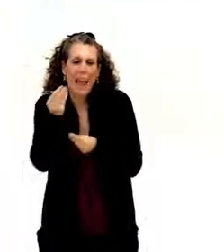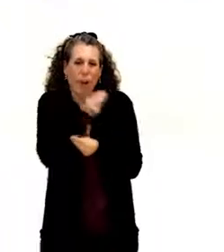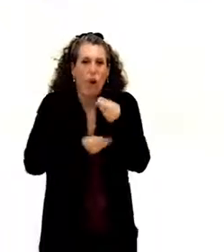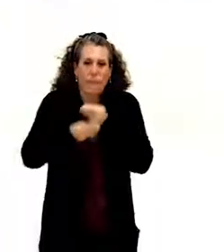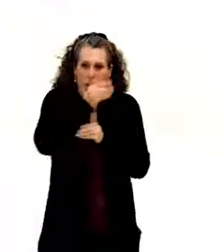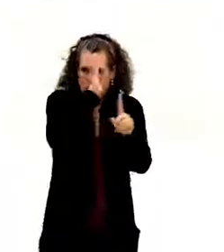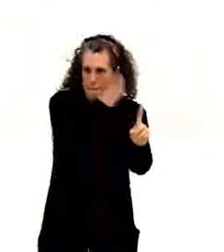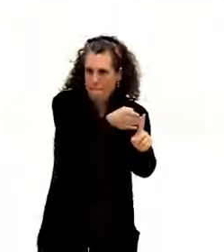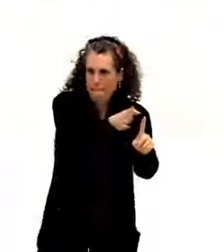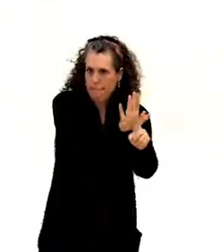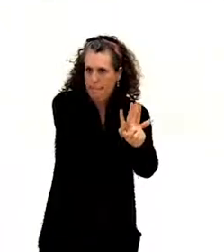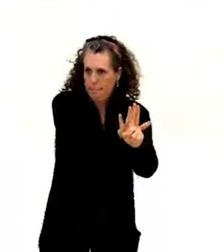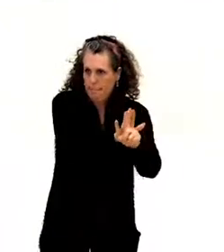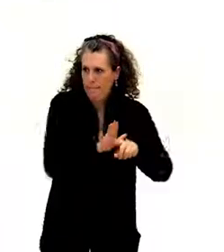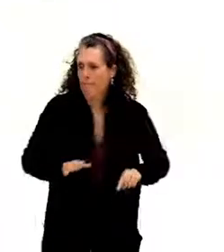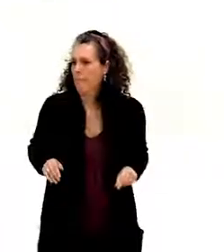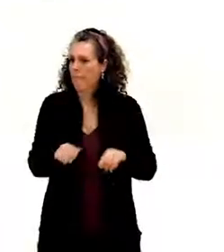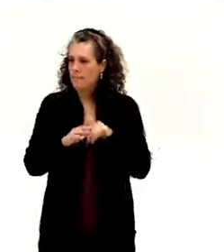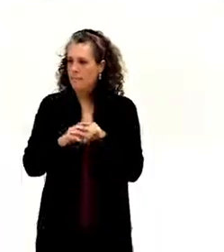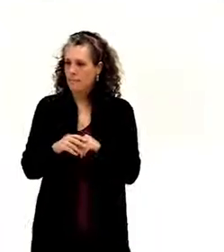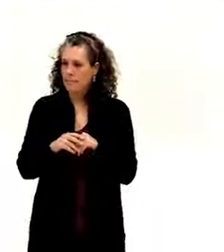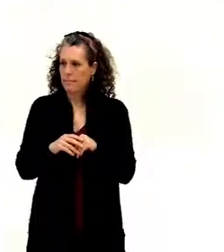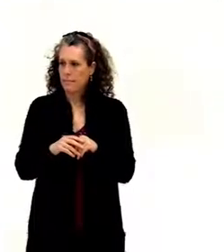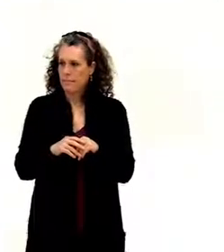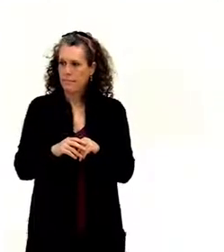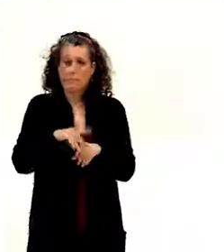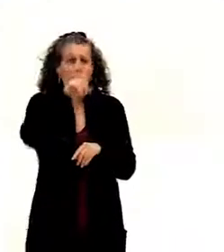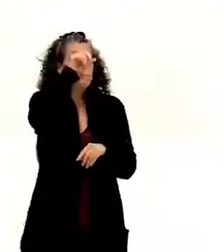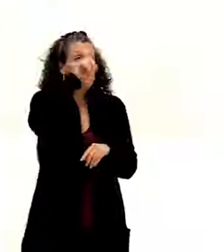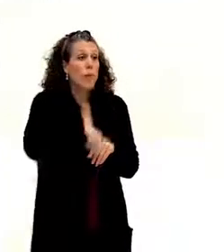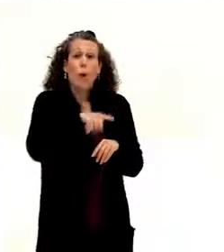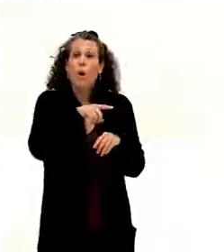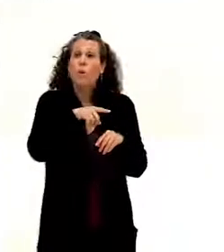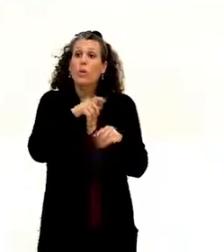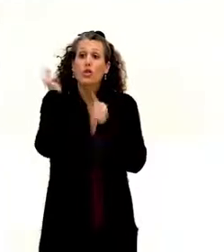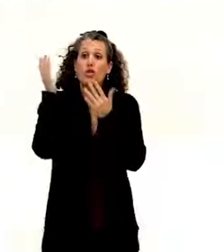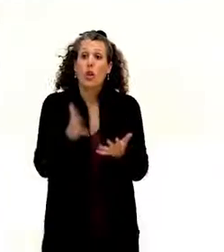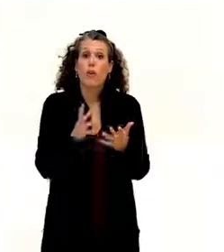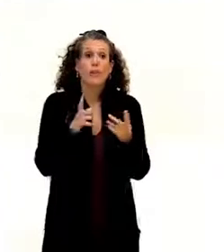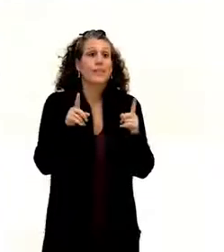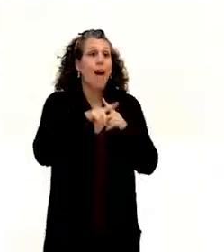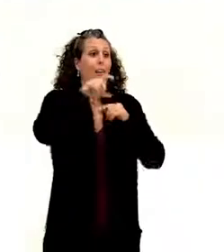remember that these services have no commercial value.